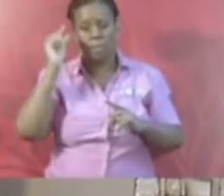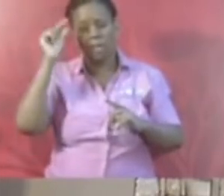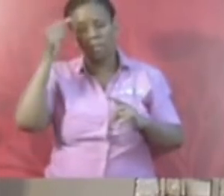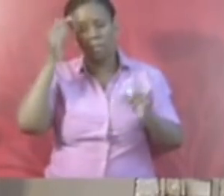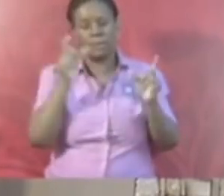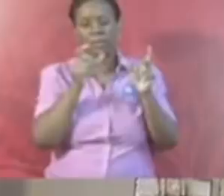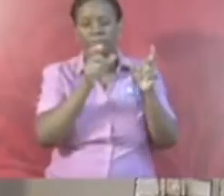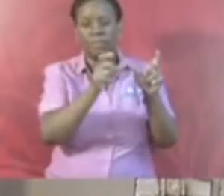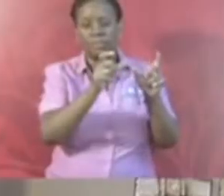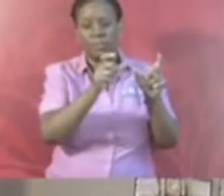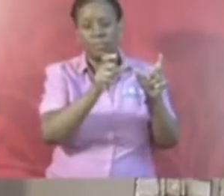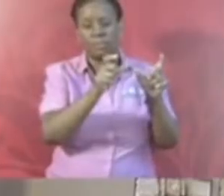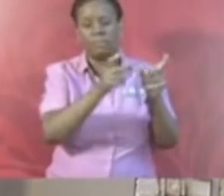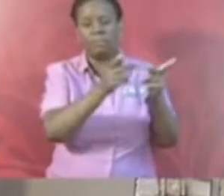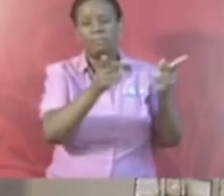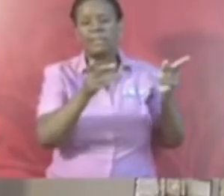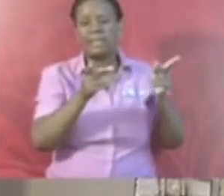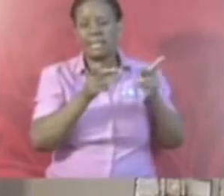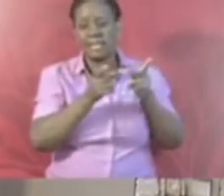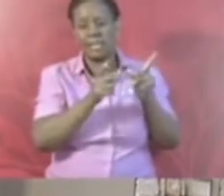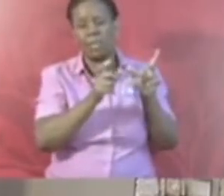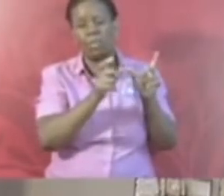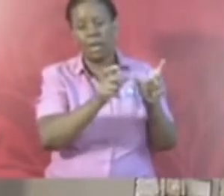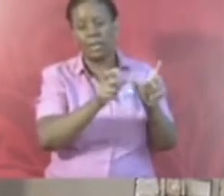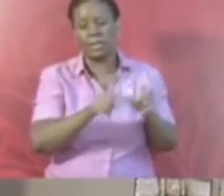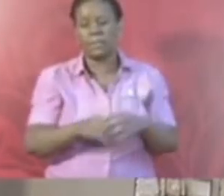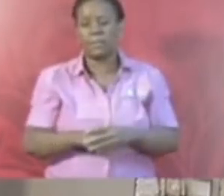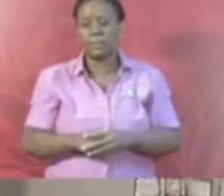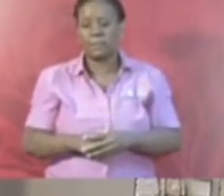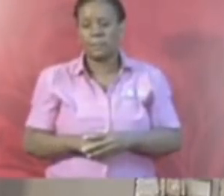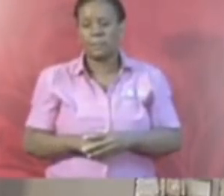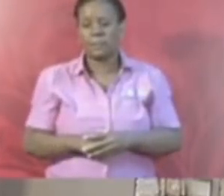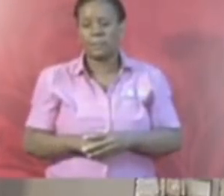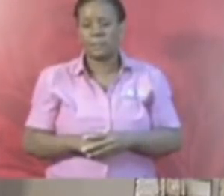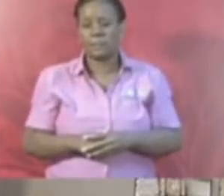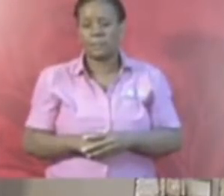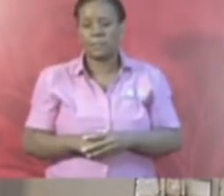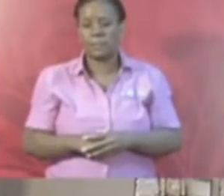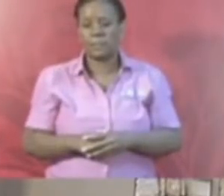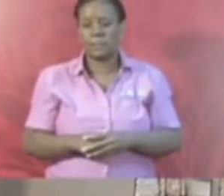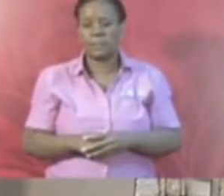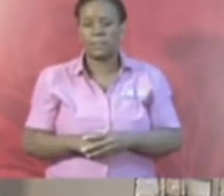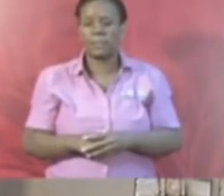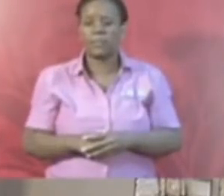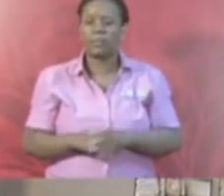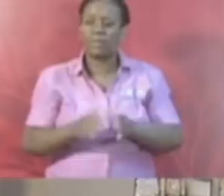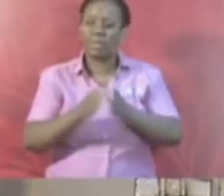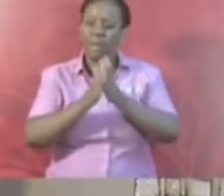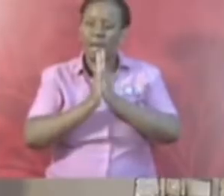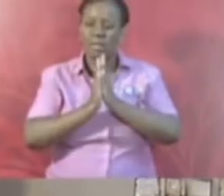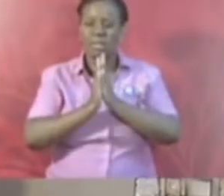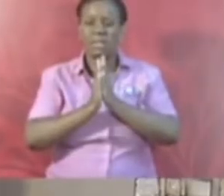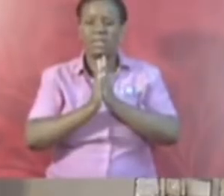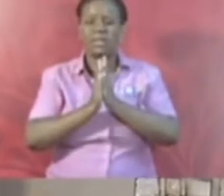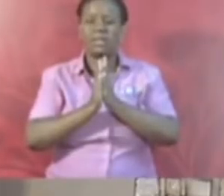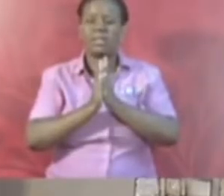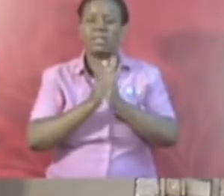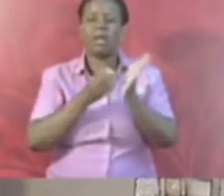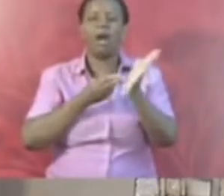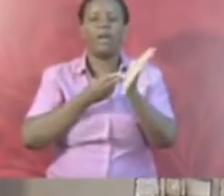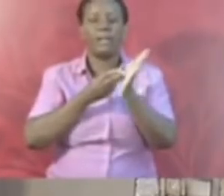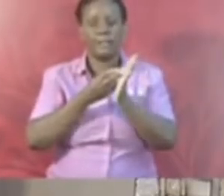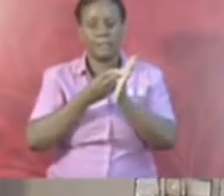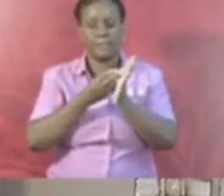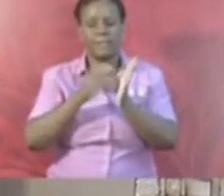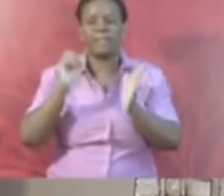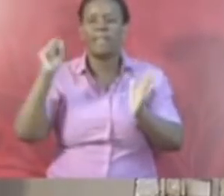those who were in low-risk countries before, where you'd go home. And we are asking persons to be honest. We will do what we can